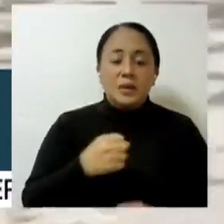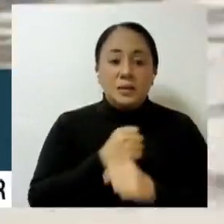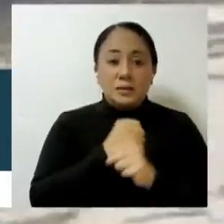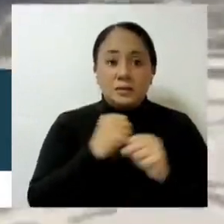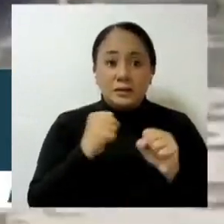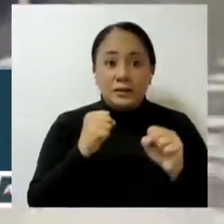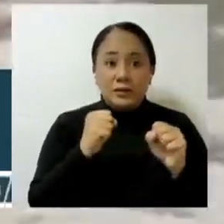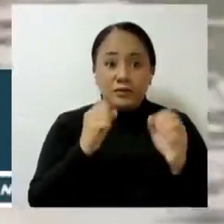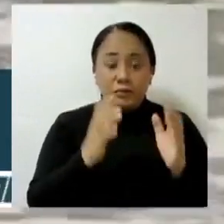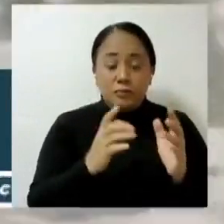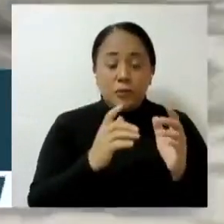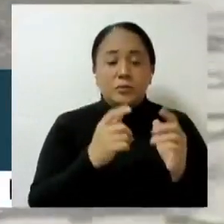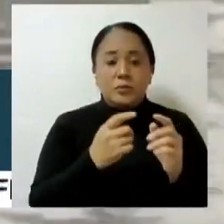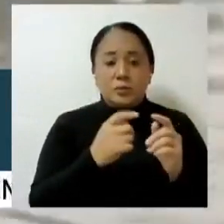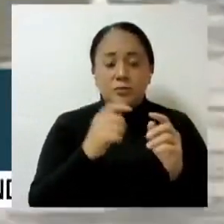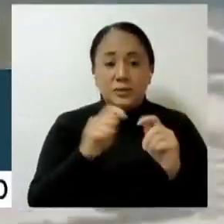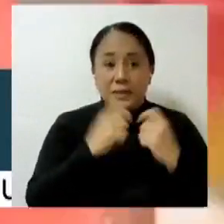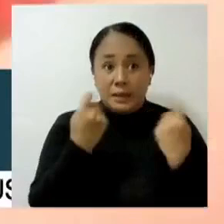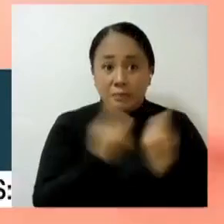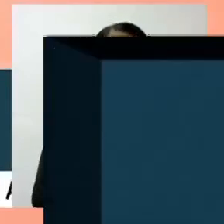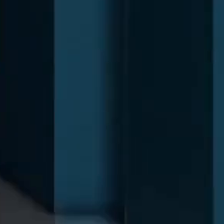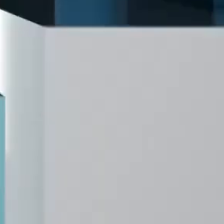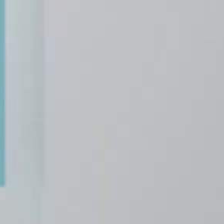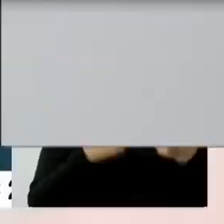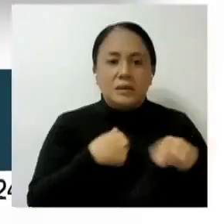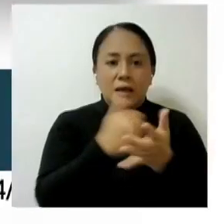who were trapped inside the vessel. Almost